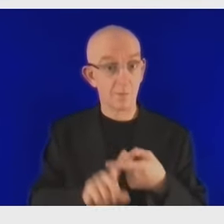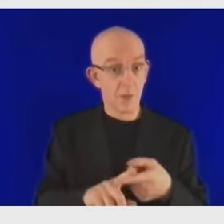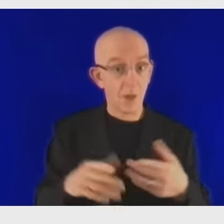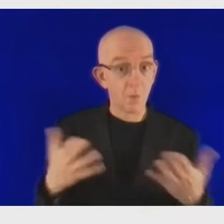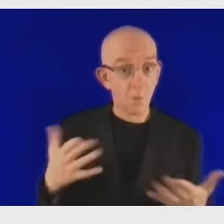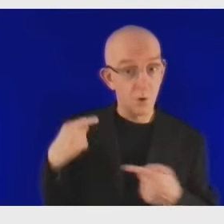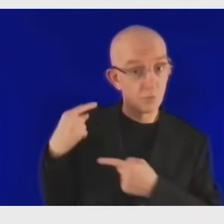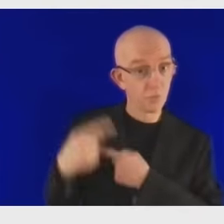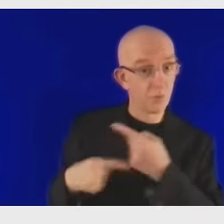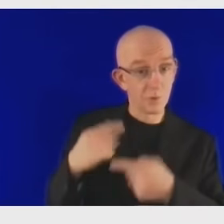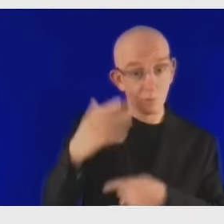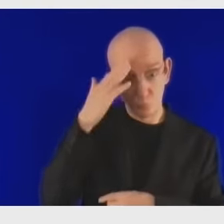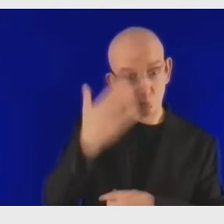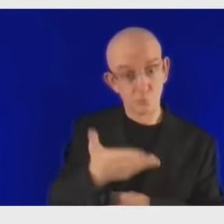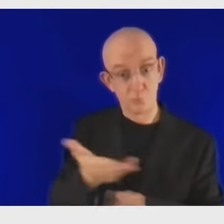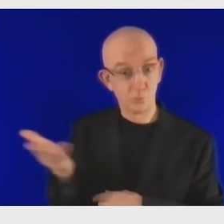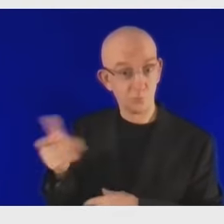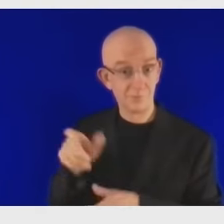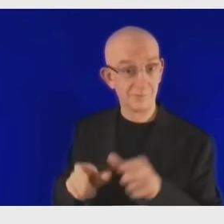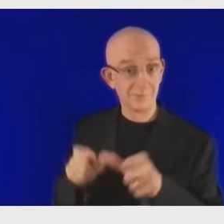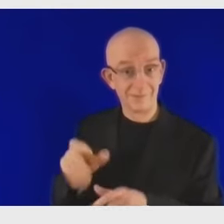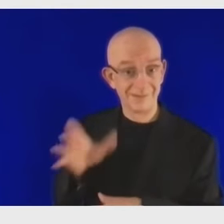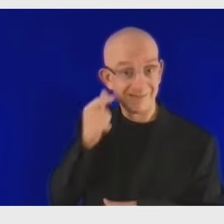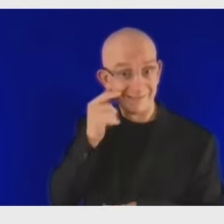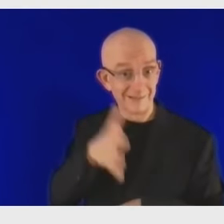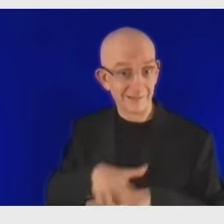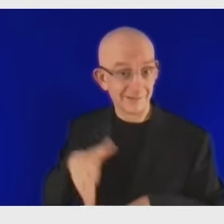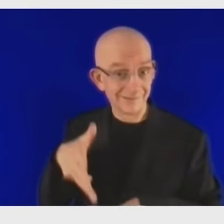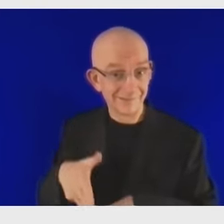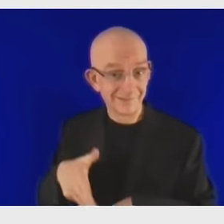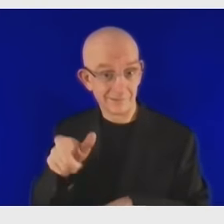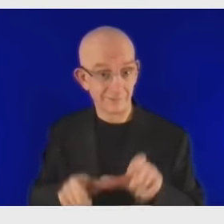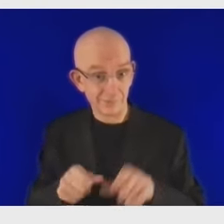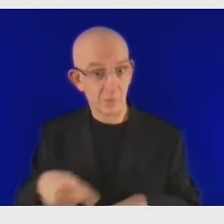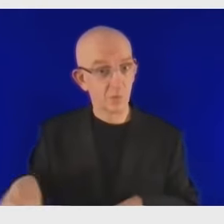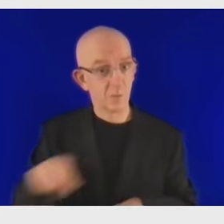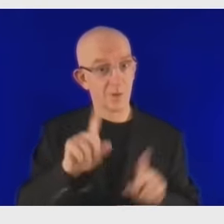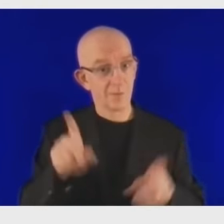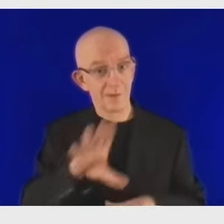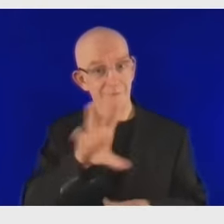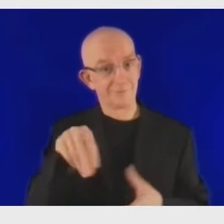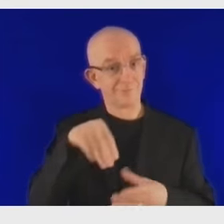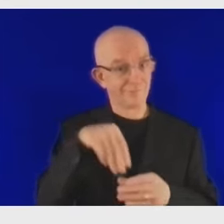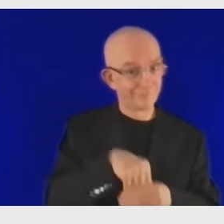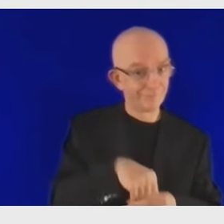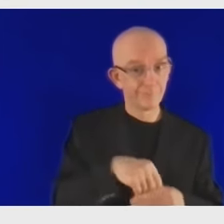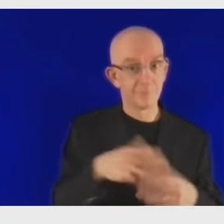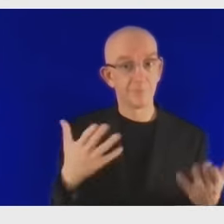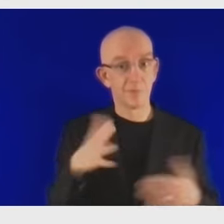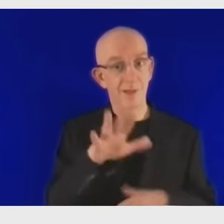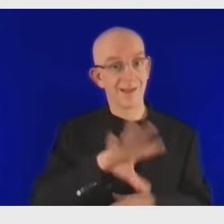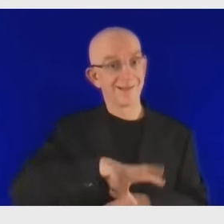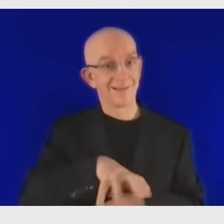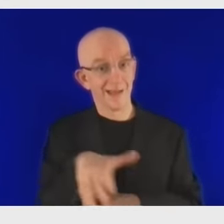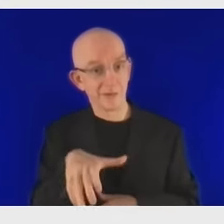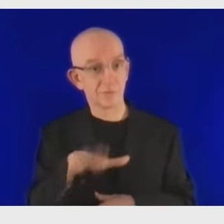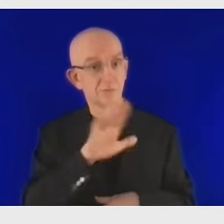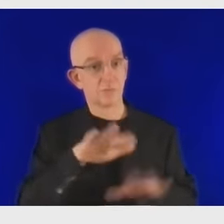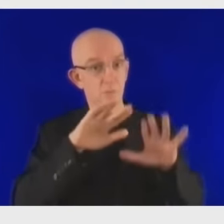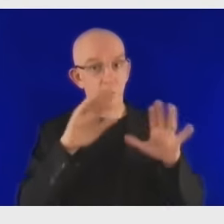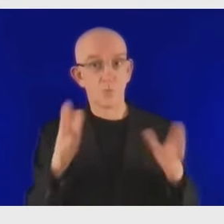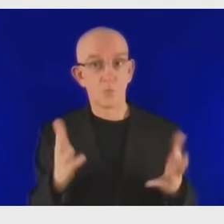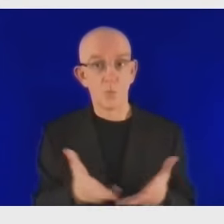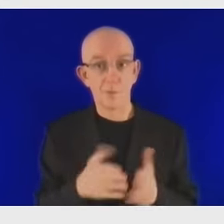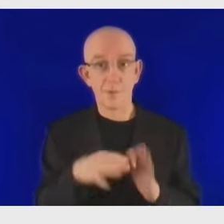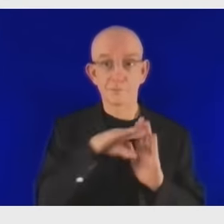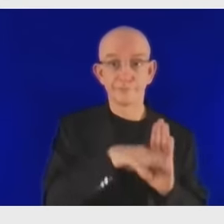talk about adaptation and resilience, the first and the foremost thing which again comes down is about right recognition of the